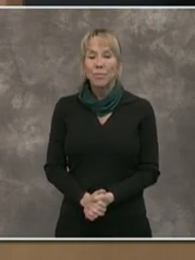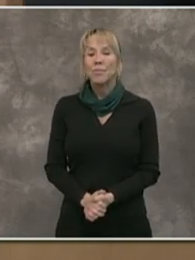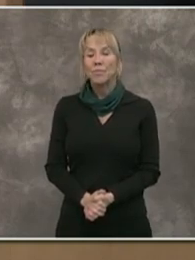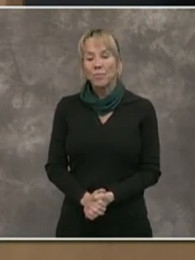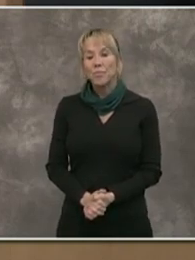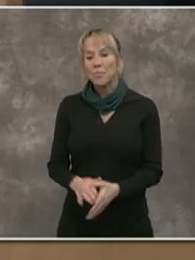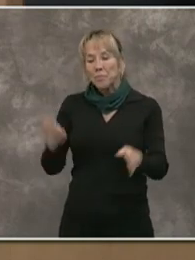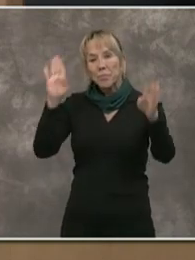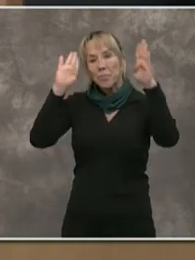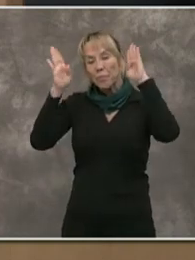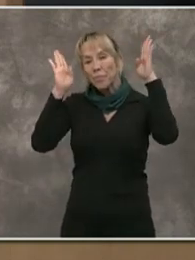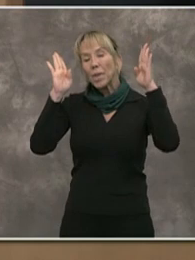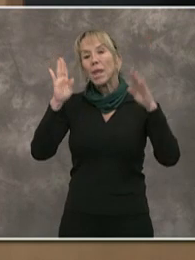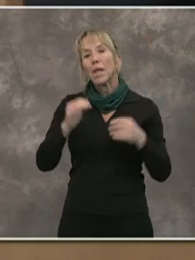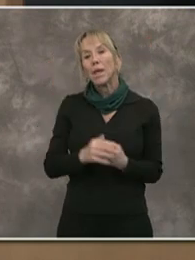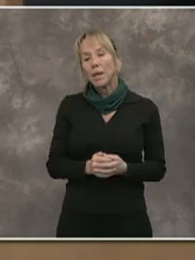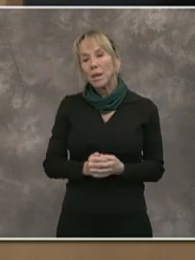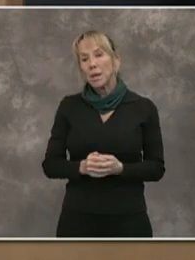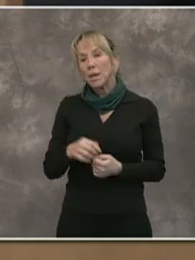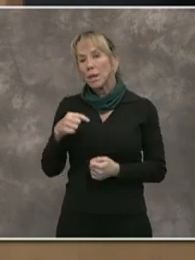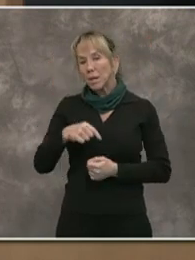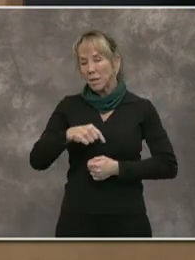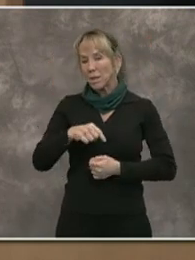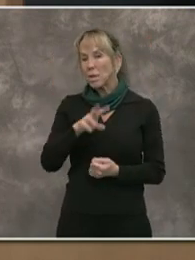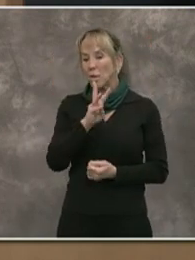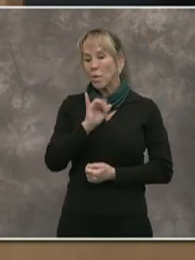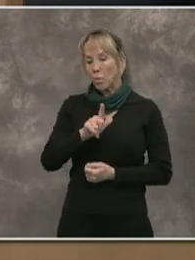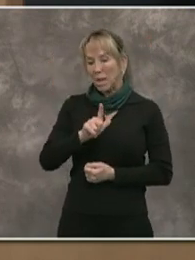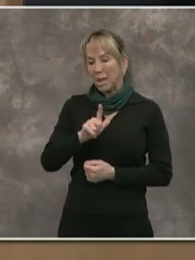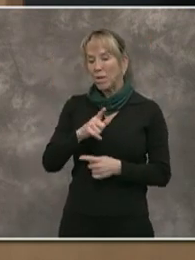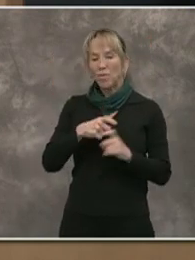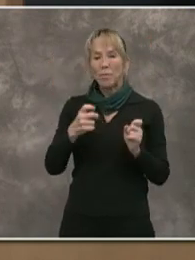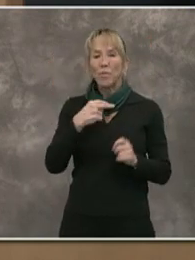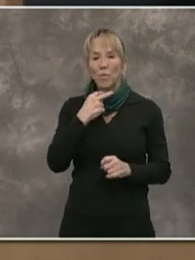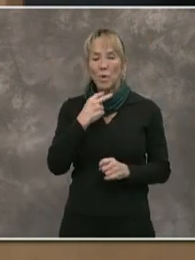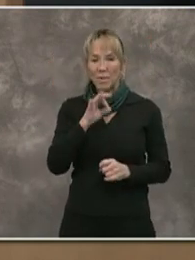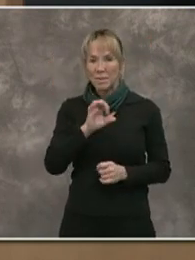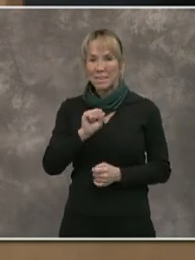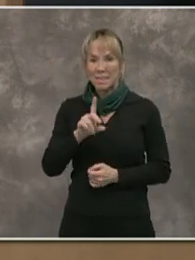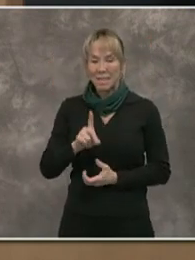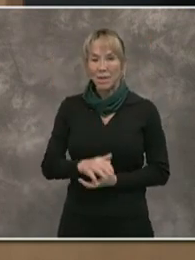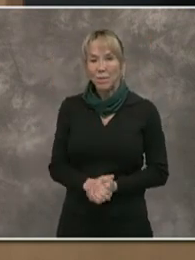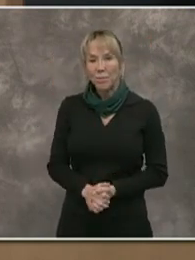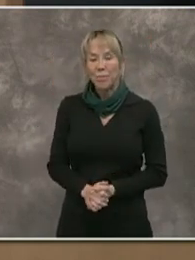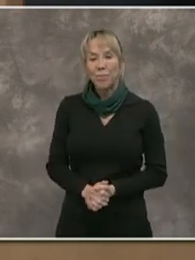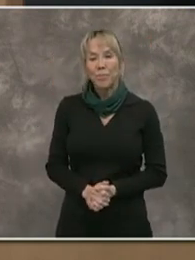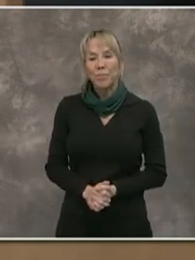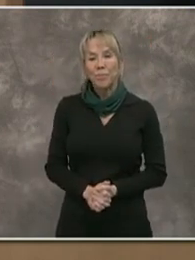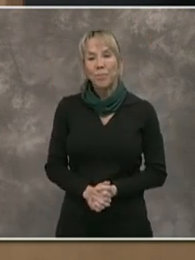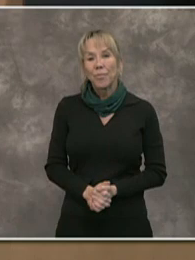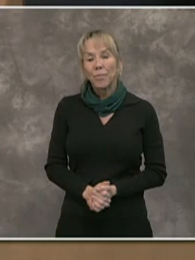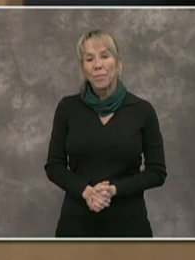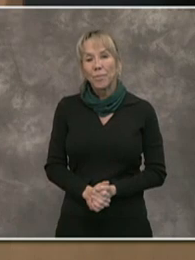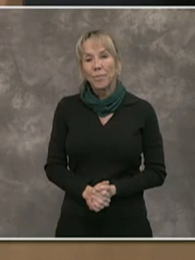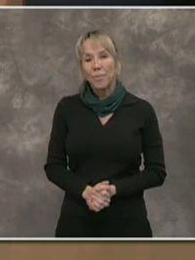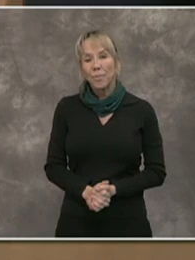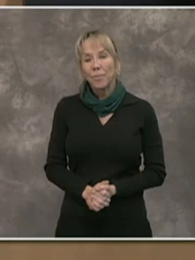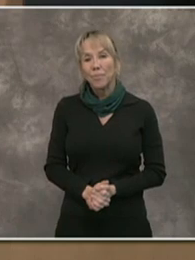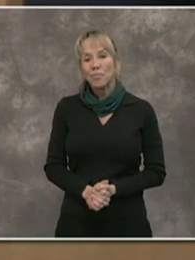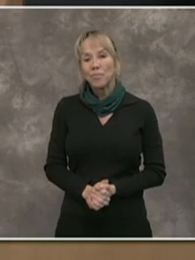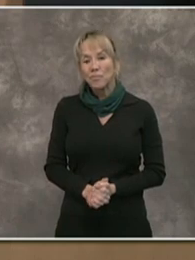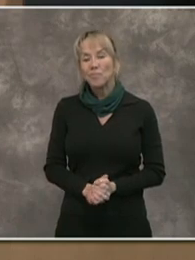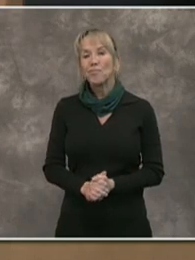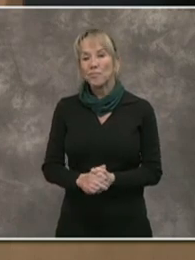Yes, hi. This is Will Huntsberry, Voice of San Diego. So things